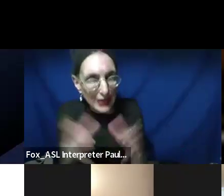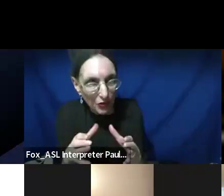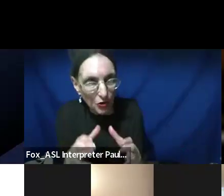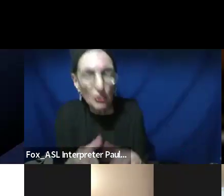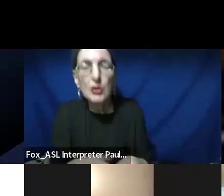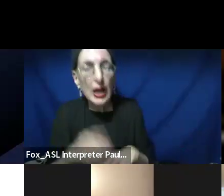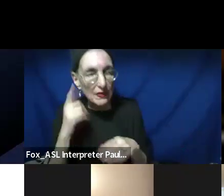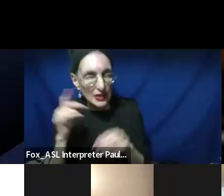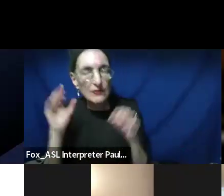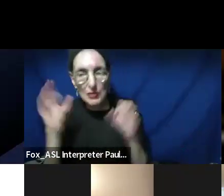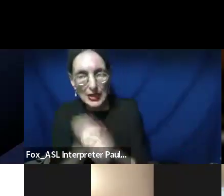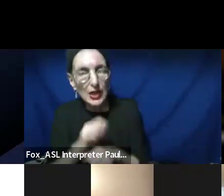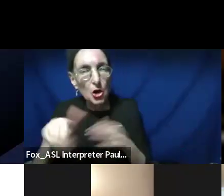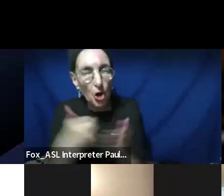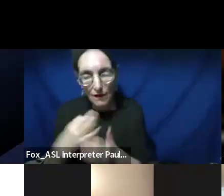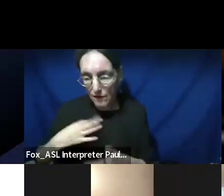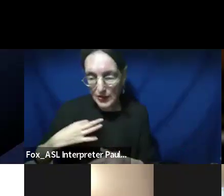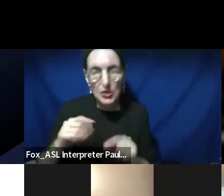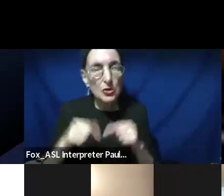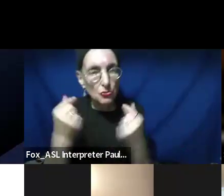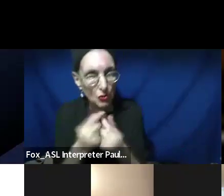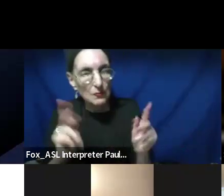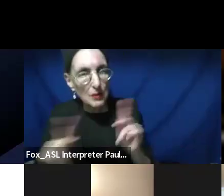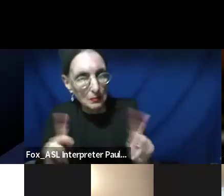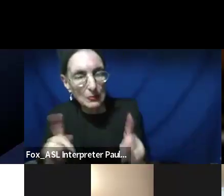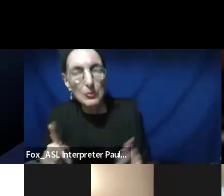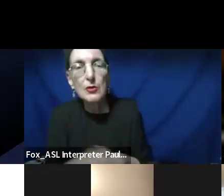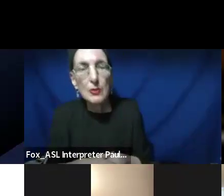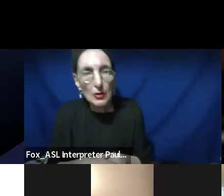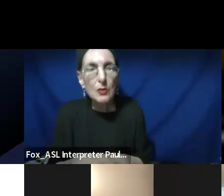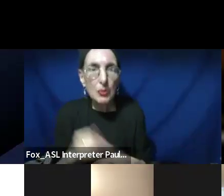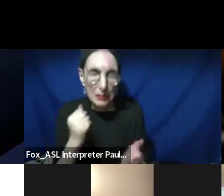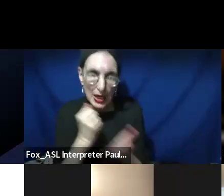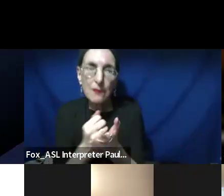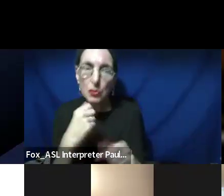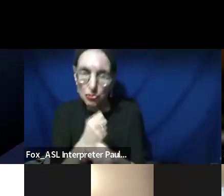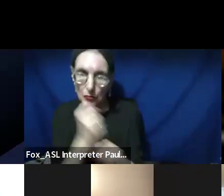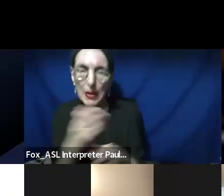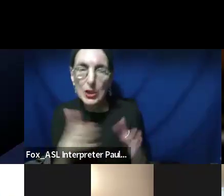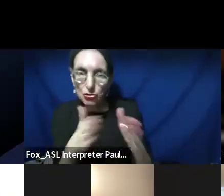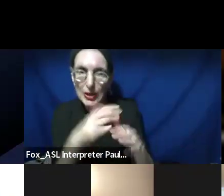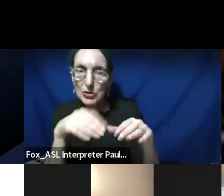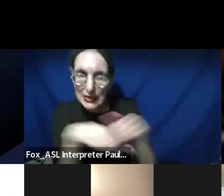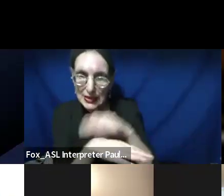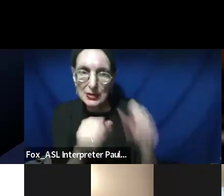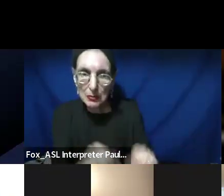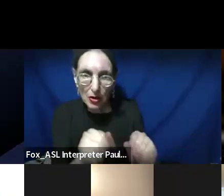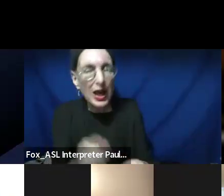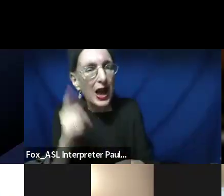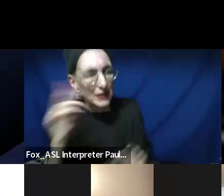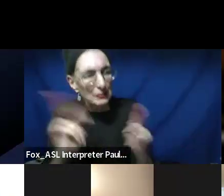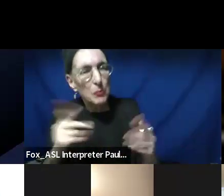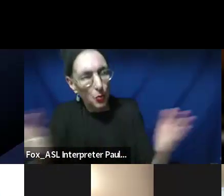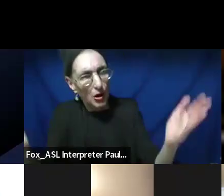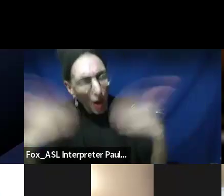of people that would be interested in helping to make more trails accessible will really work well. People will come out if you ask them.